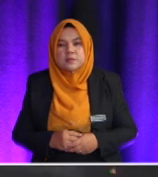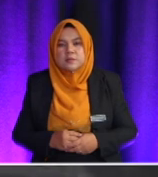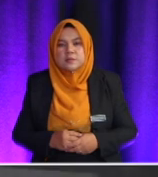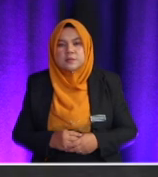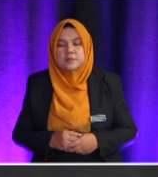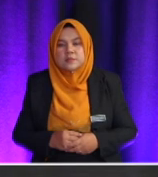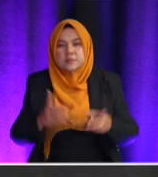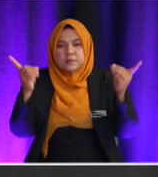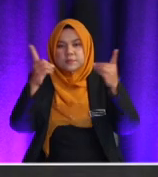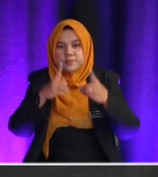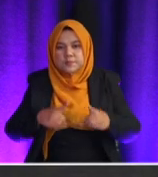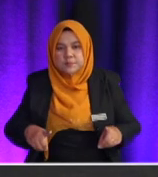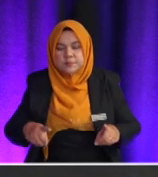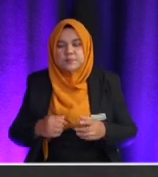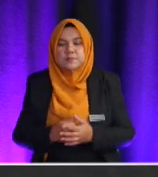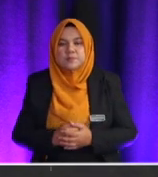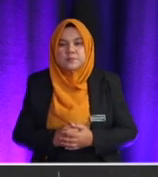Diet.